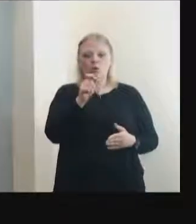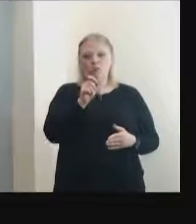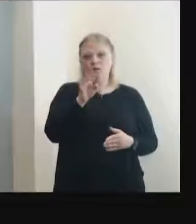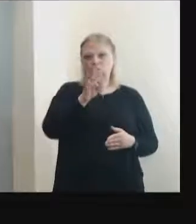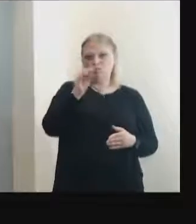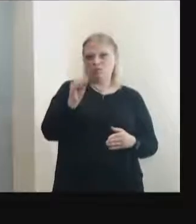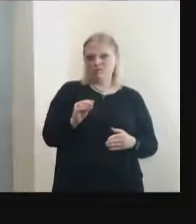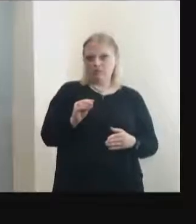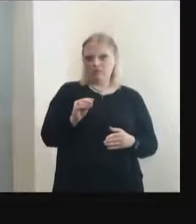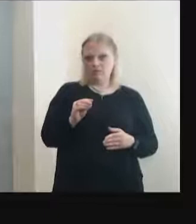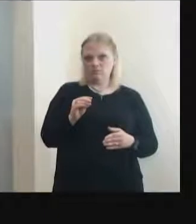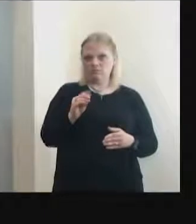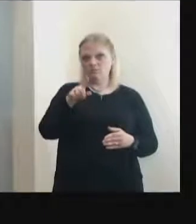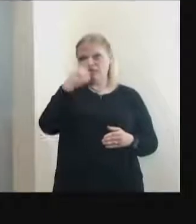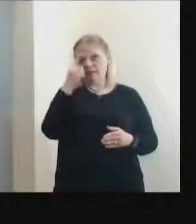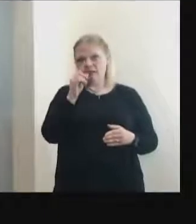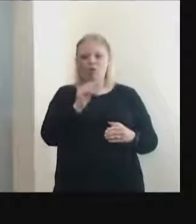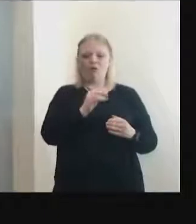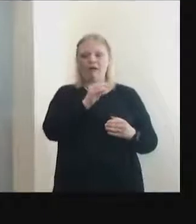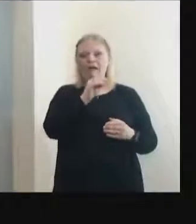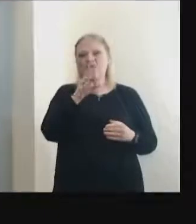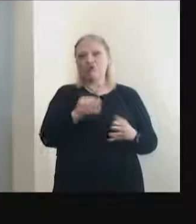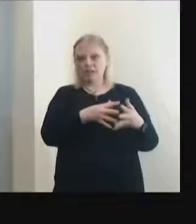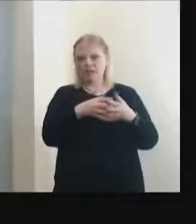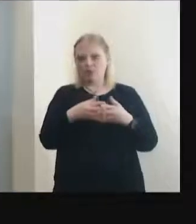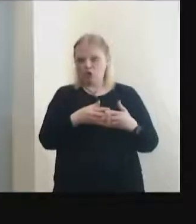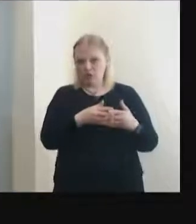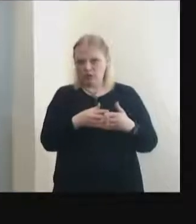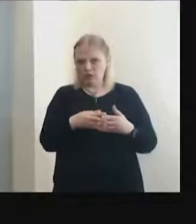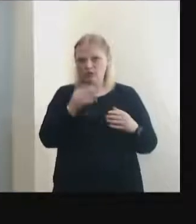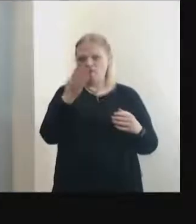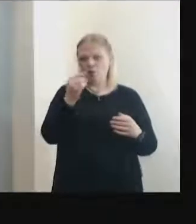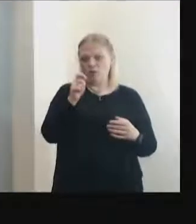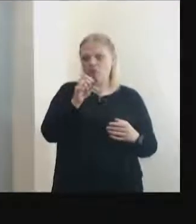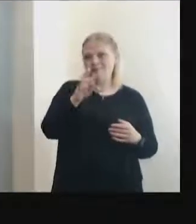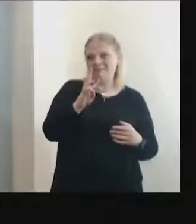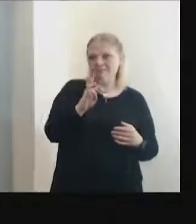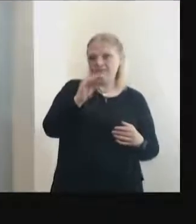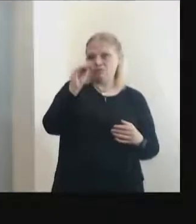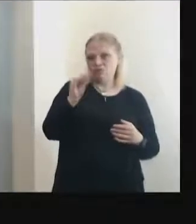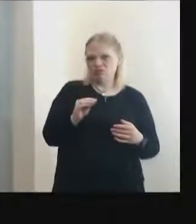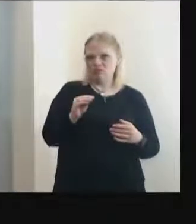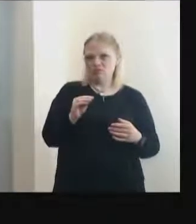14.4% of deaths were black African American. They make up 14.6%